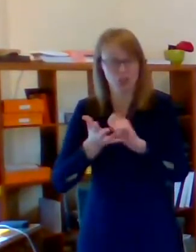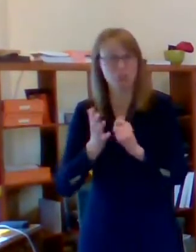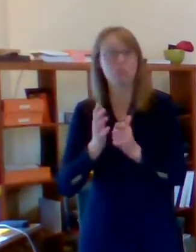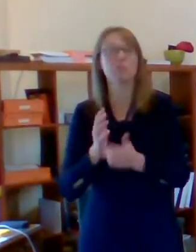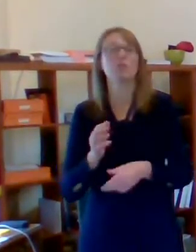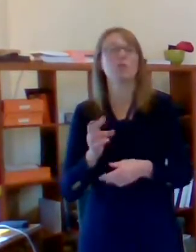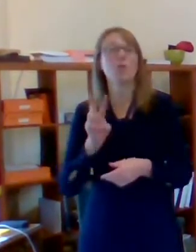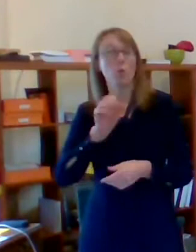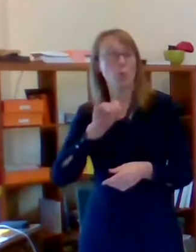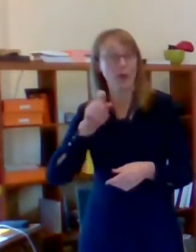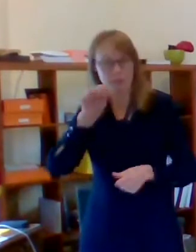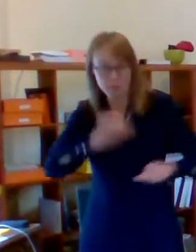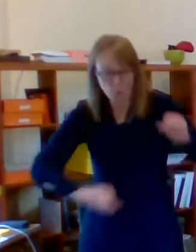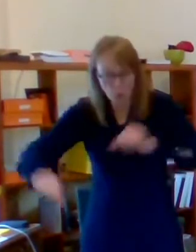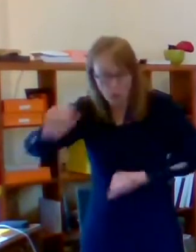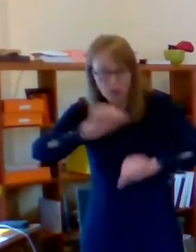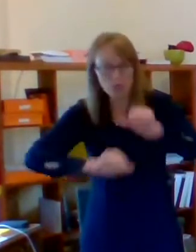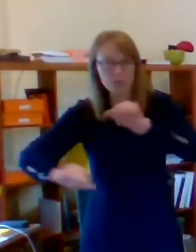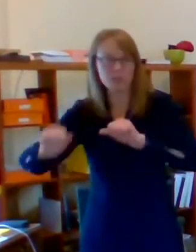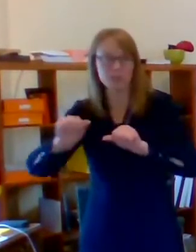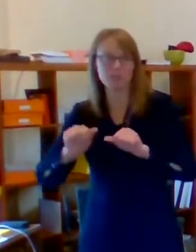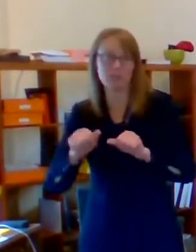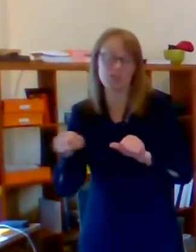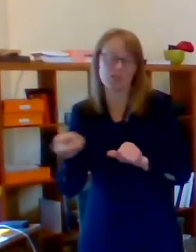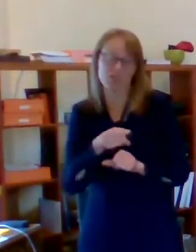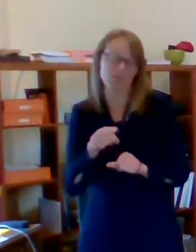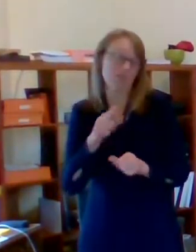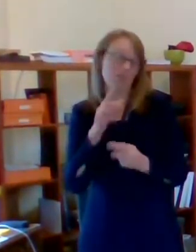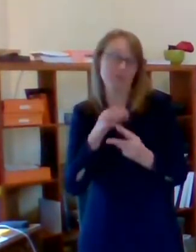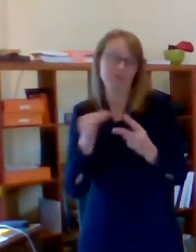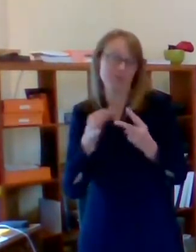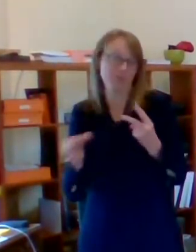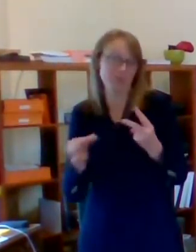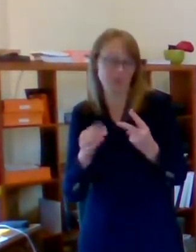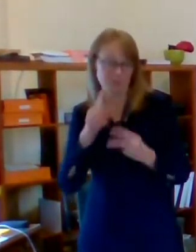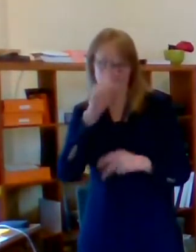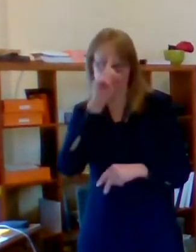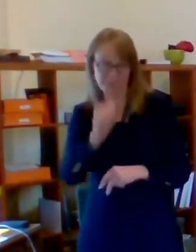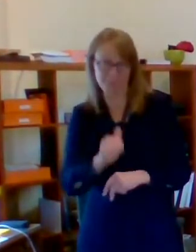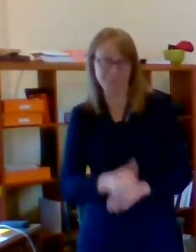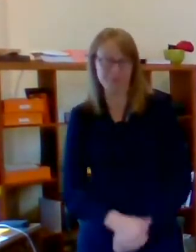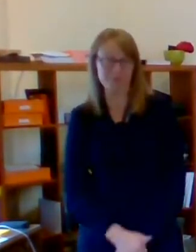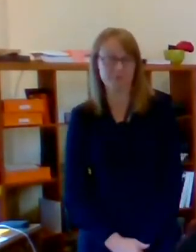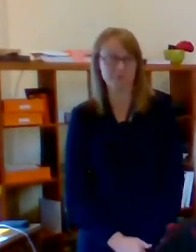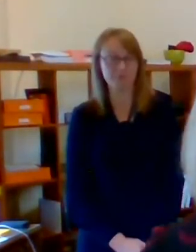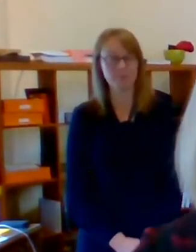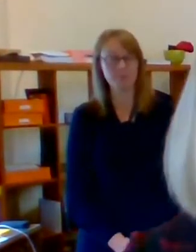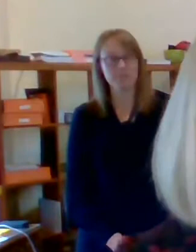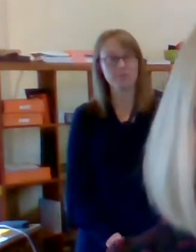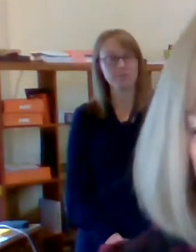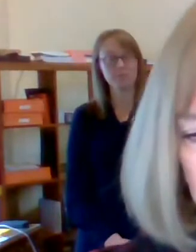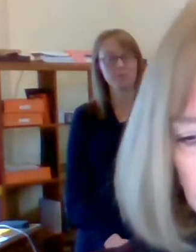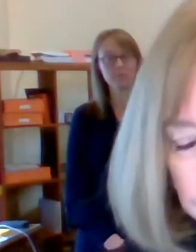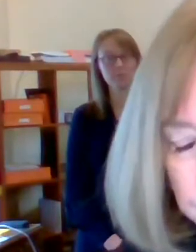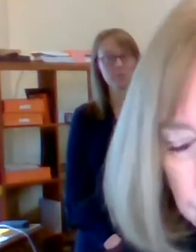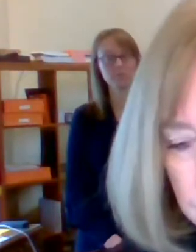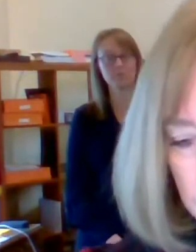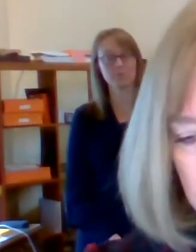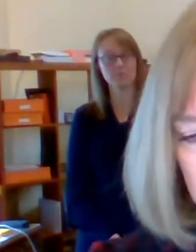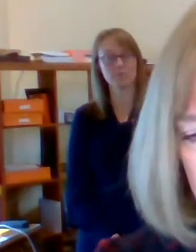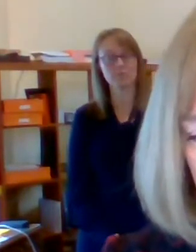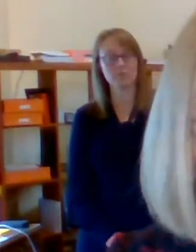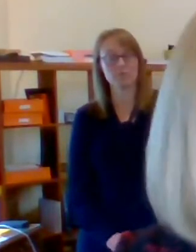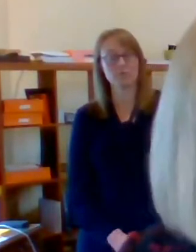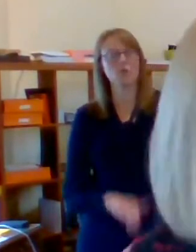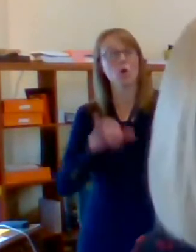wipes and that sort of thing, that's up to you. So on masks, Yolanda would like to know what she should do about